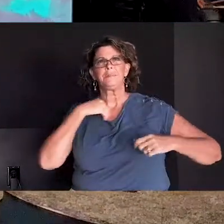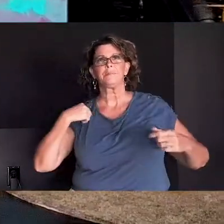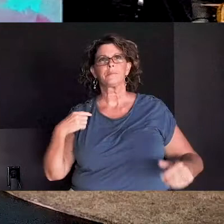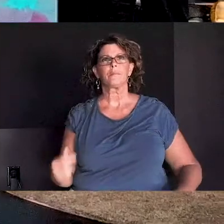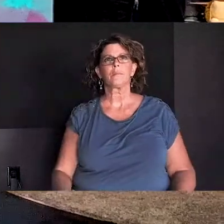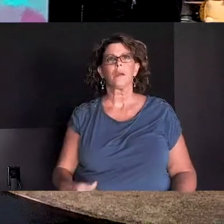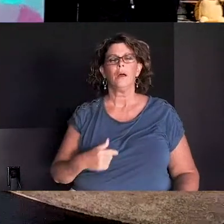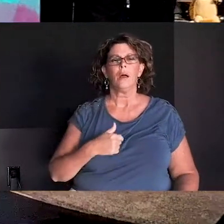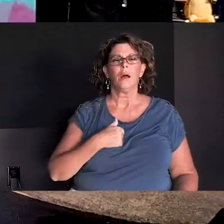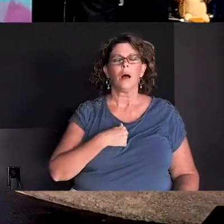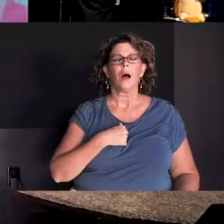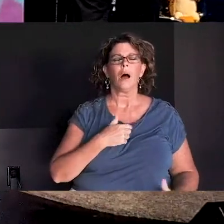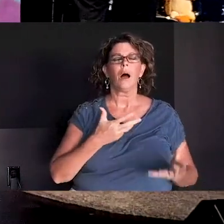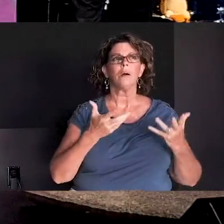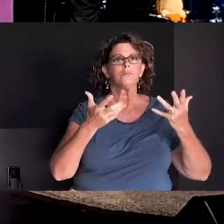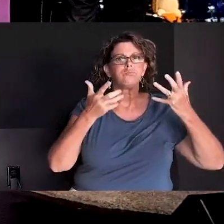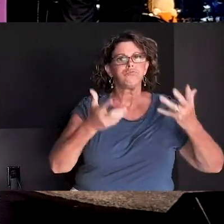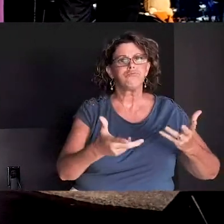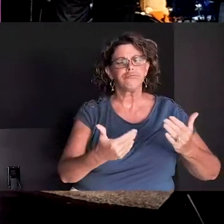I've carried a